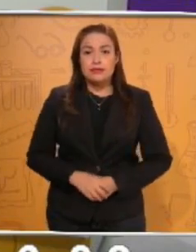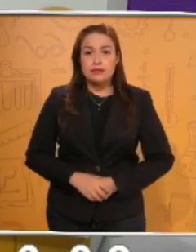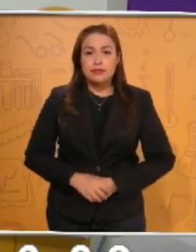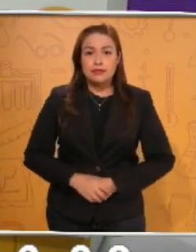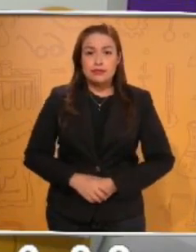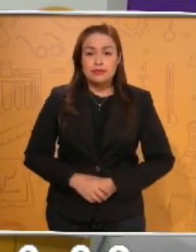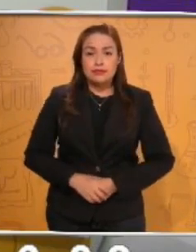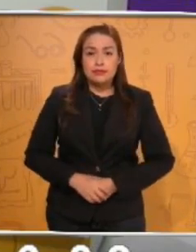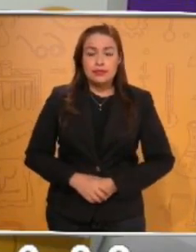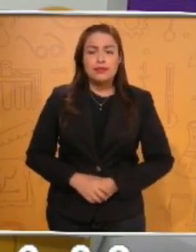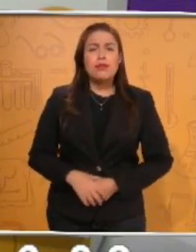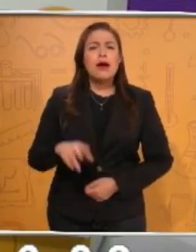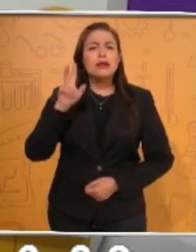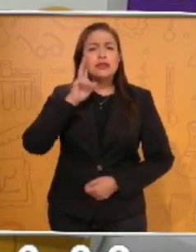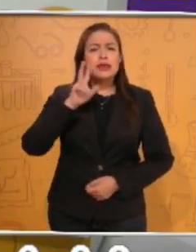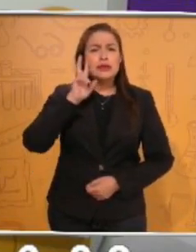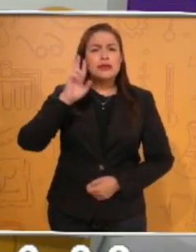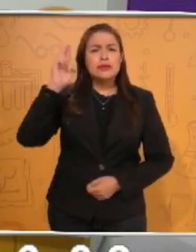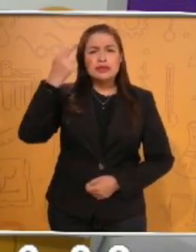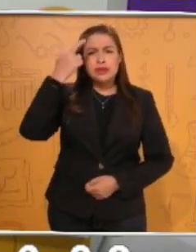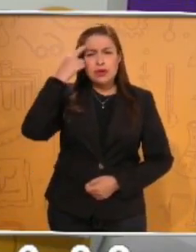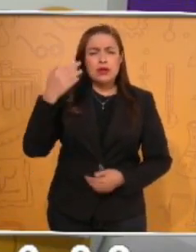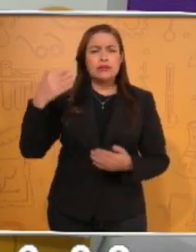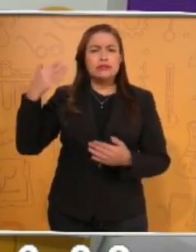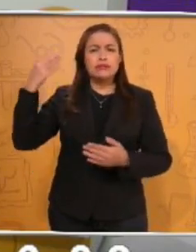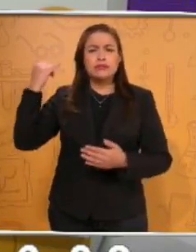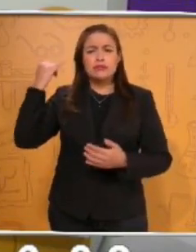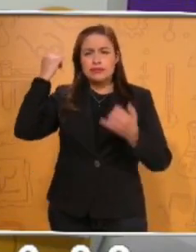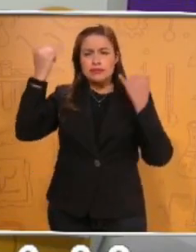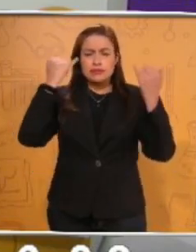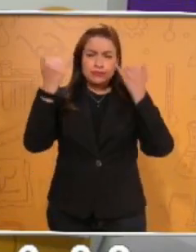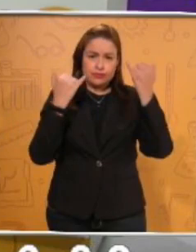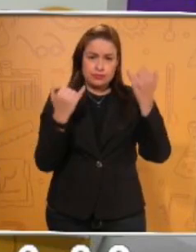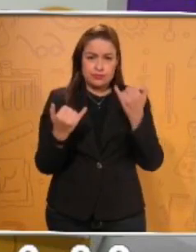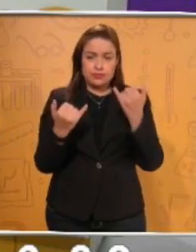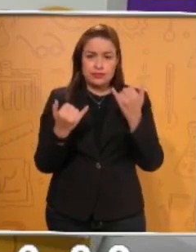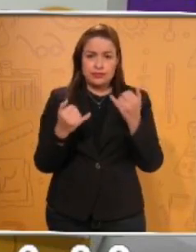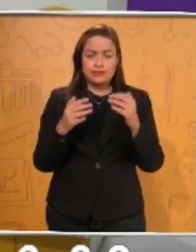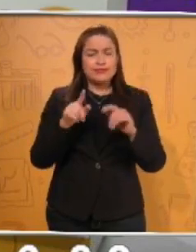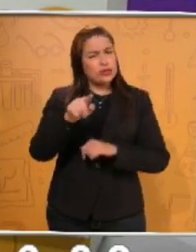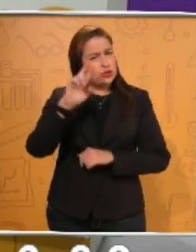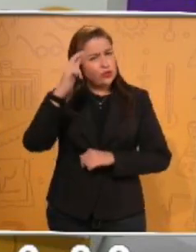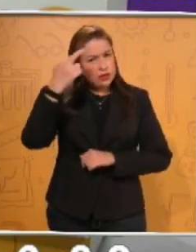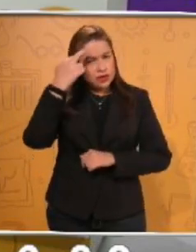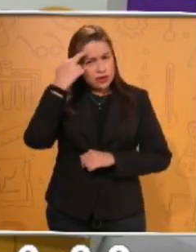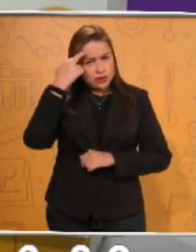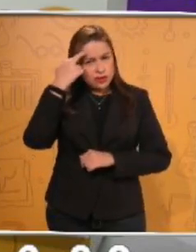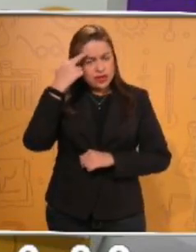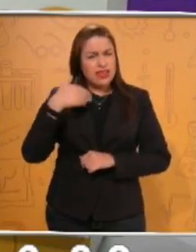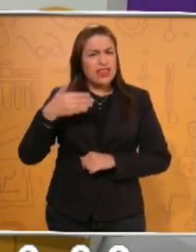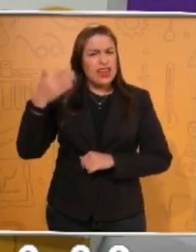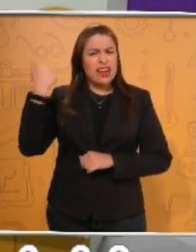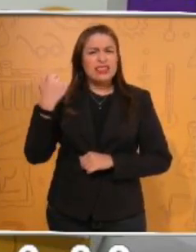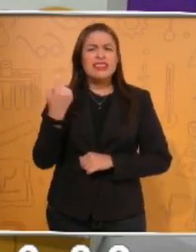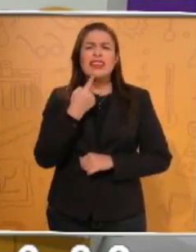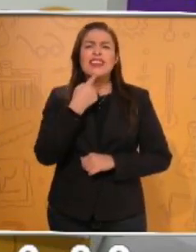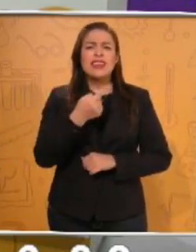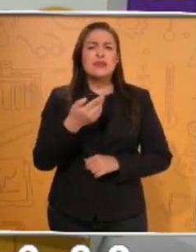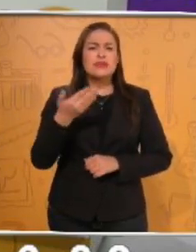Let's activate some previous knowledge. Do you remember what were we talking